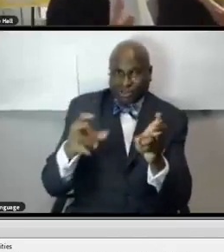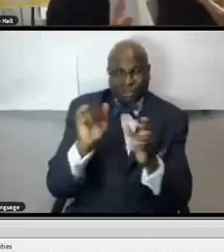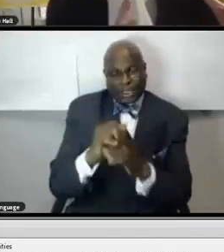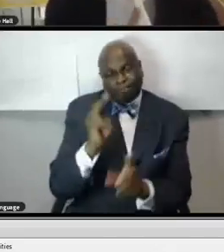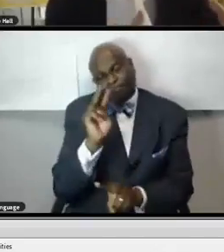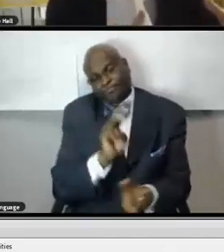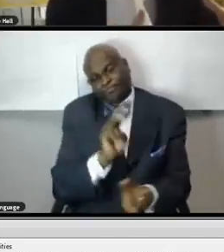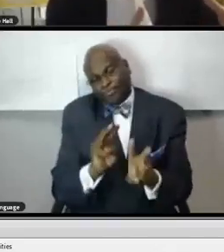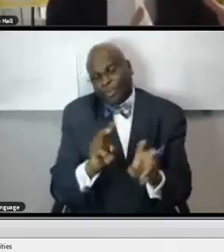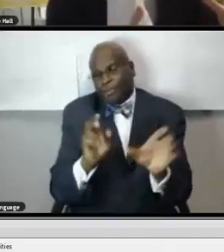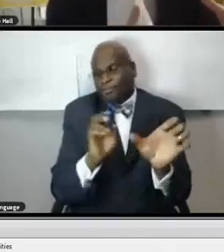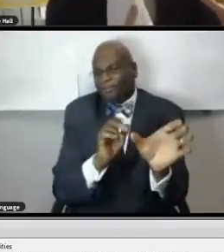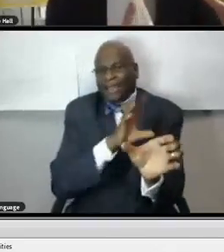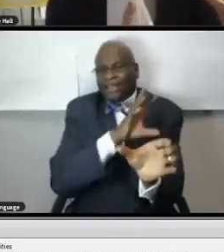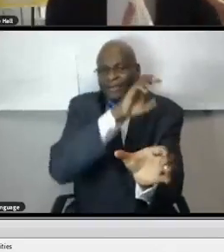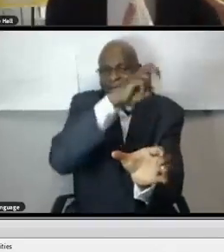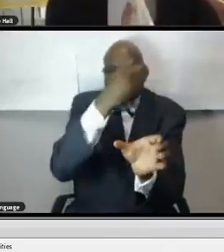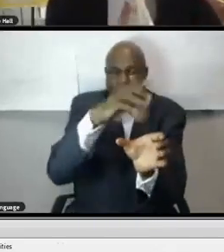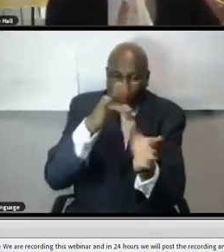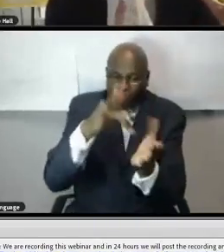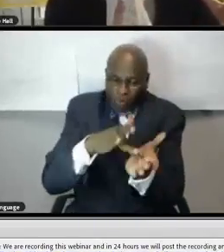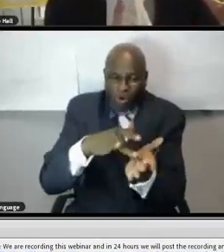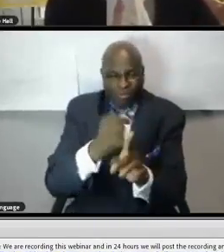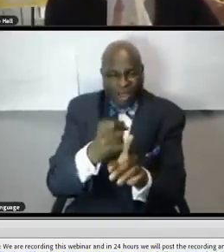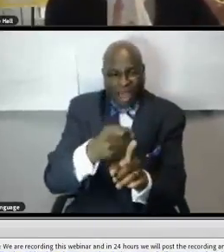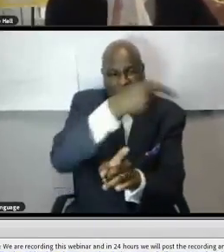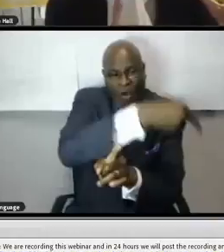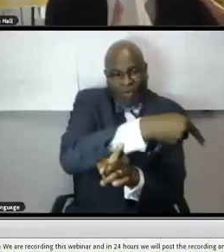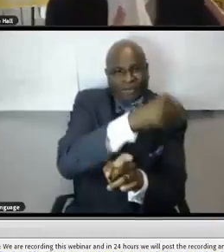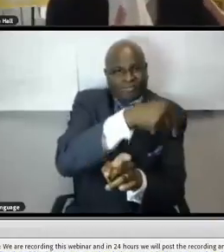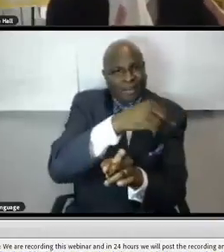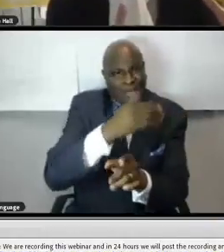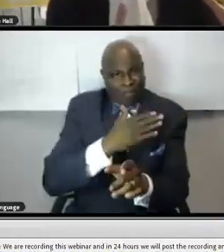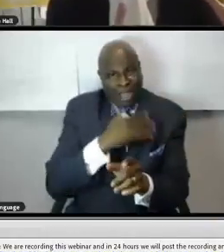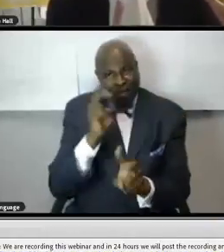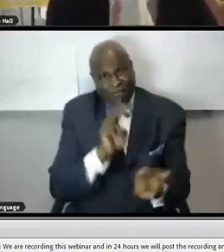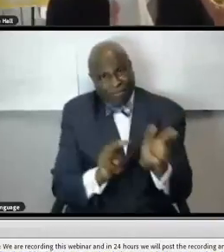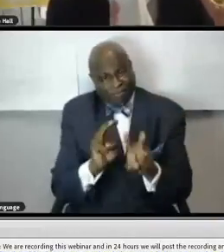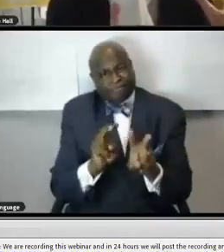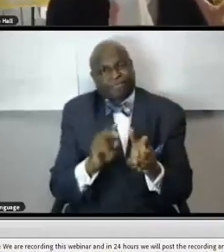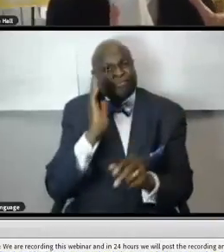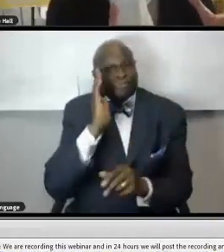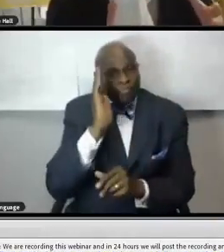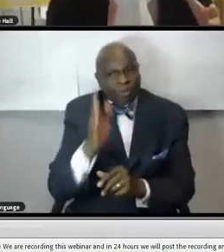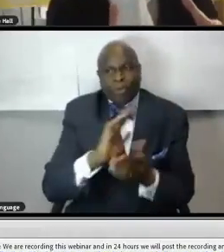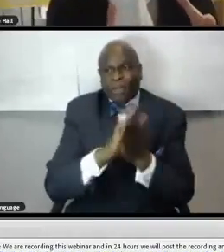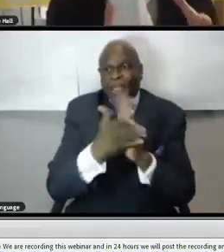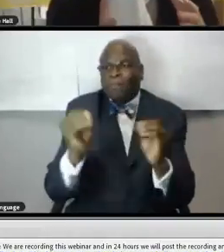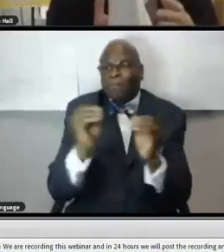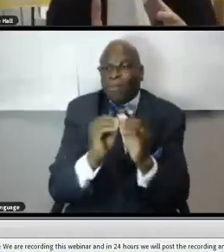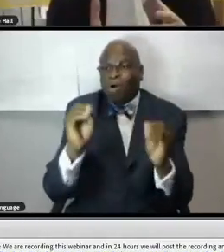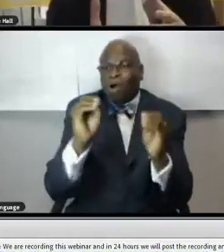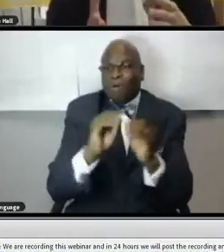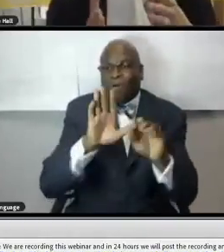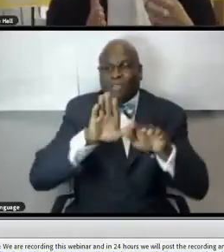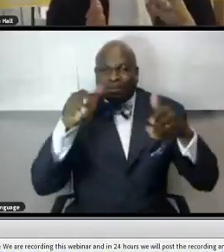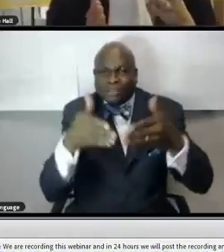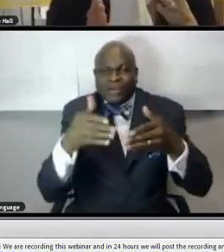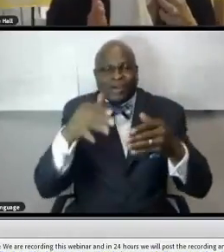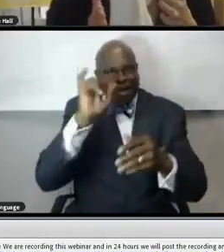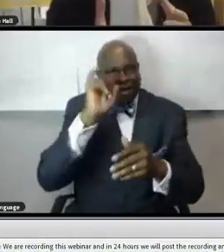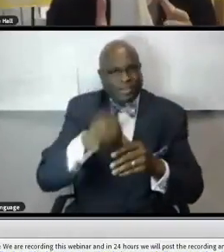at as fringe issues. And in my view, they will become more and more central to